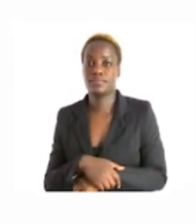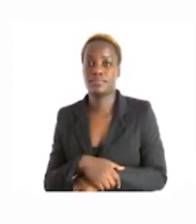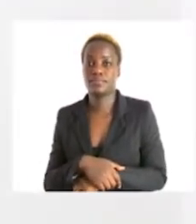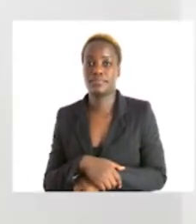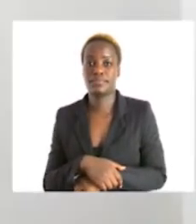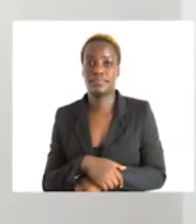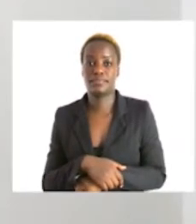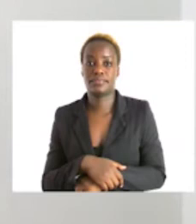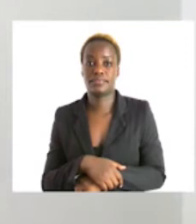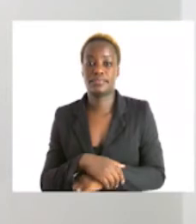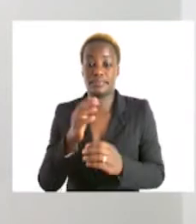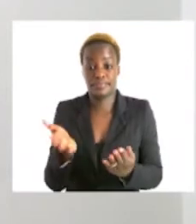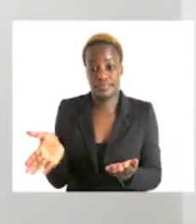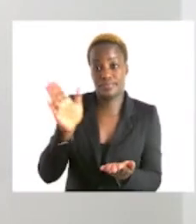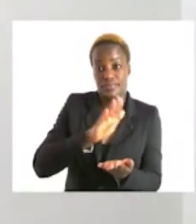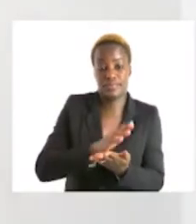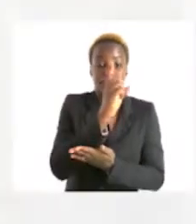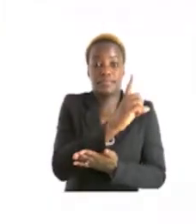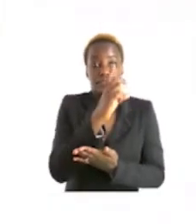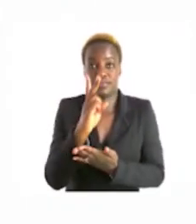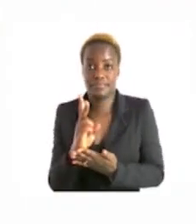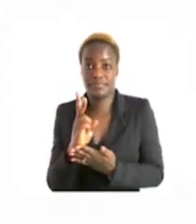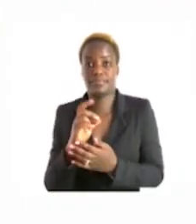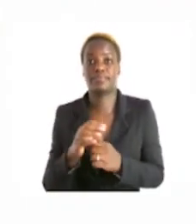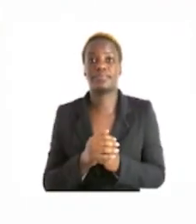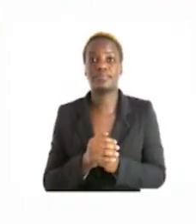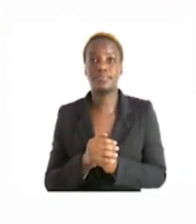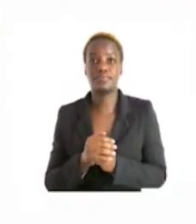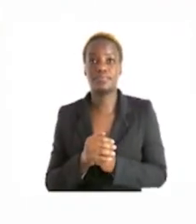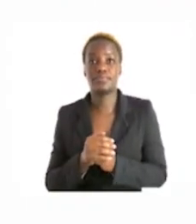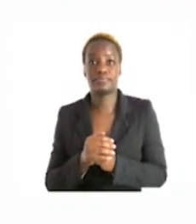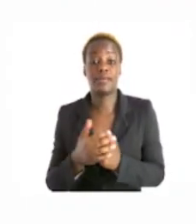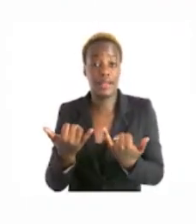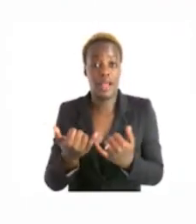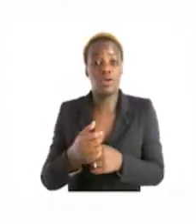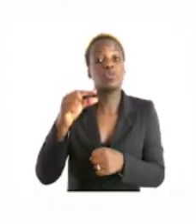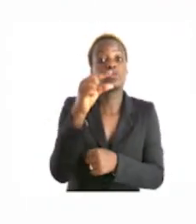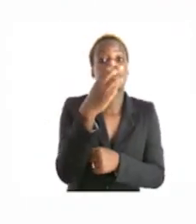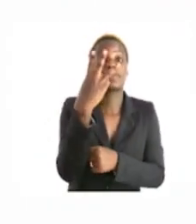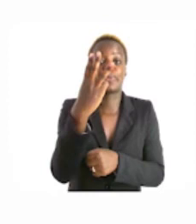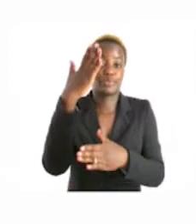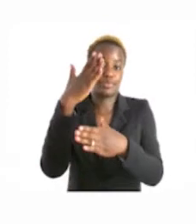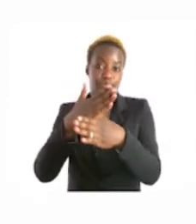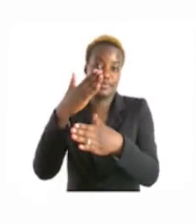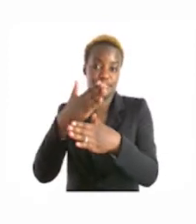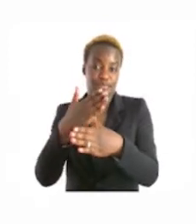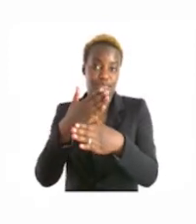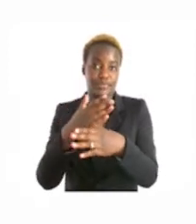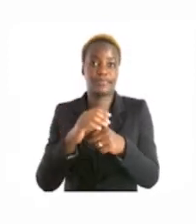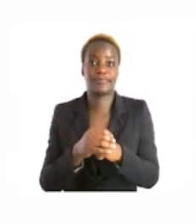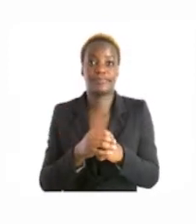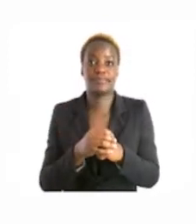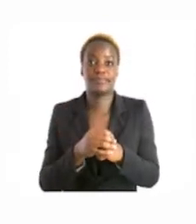Okay, let's turn to page 12. Now this is grade 3 level. Now here we